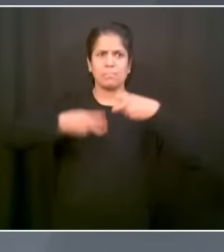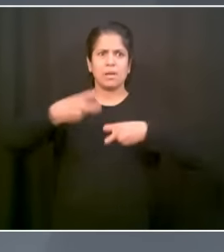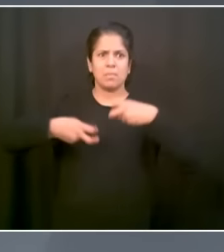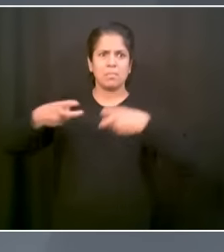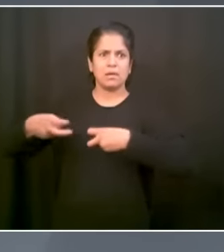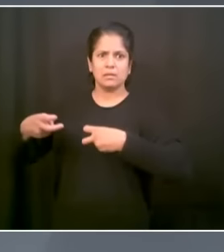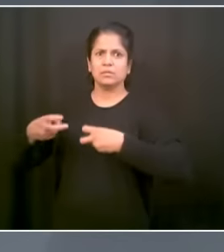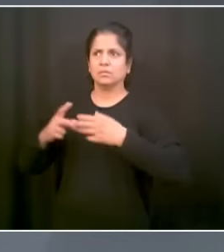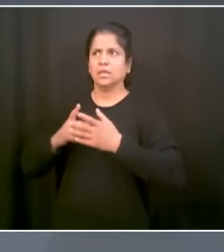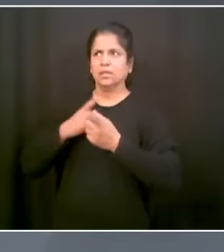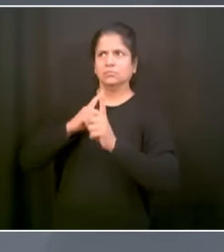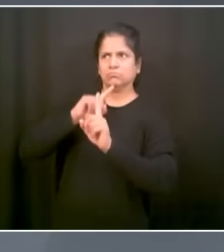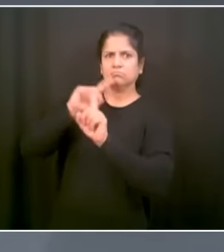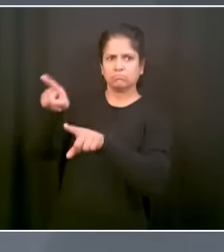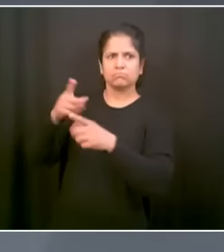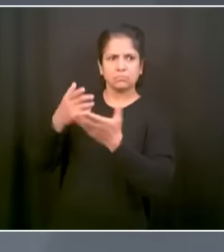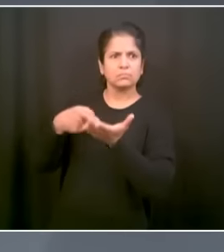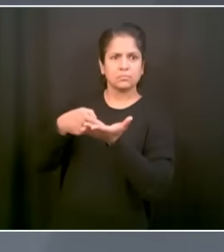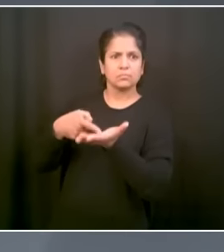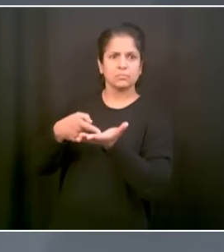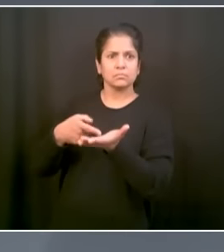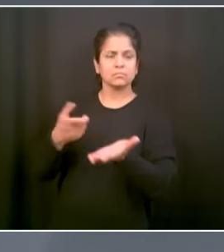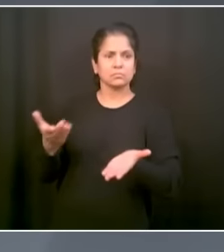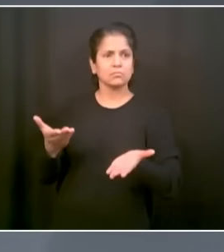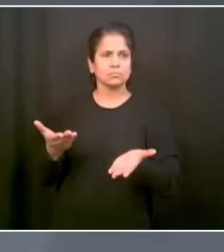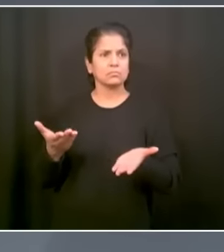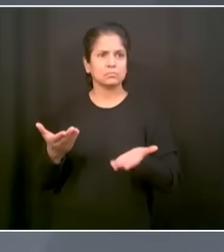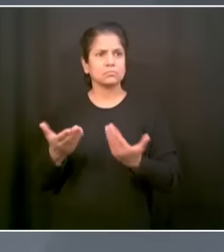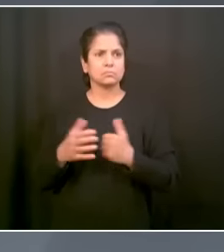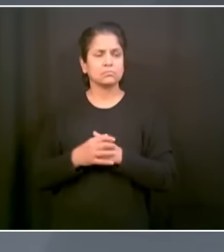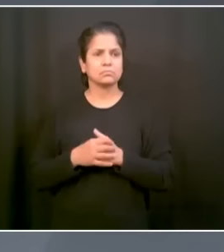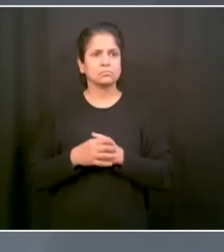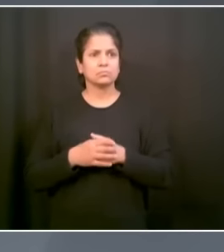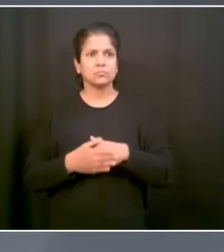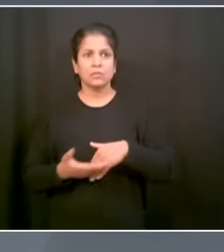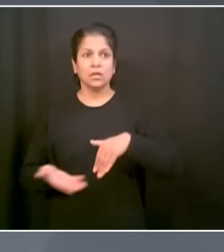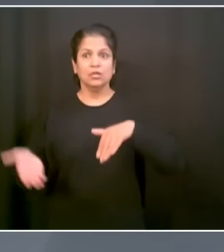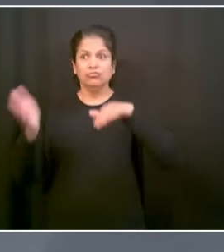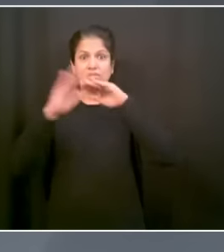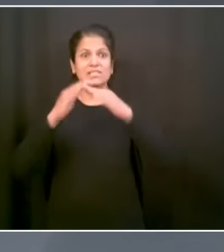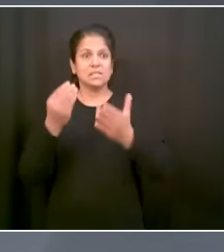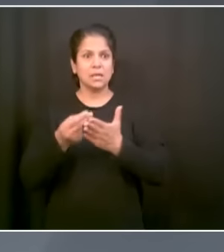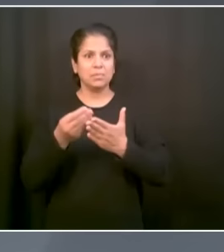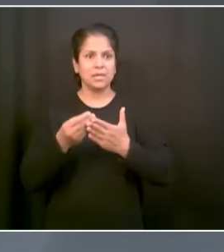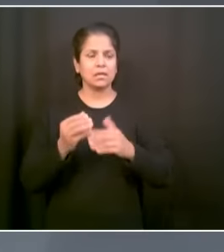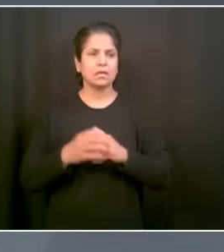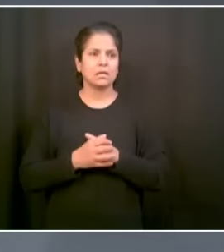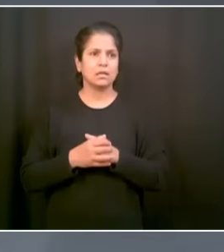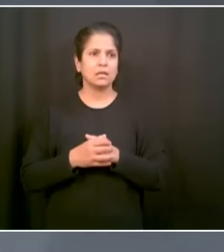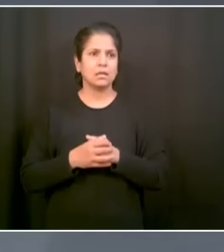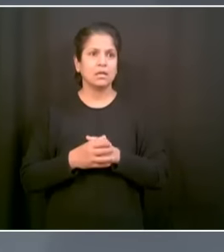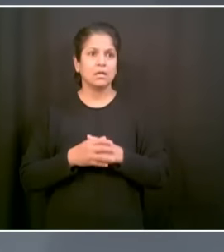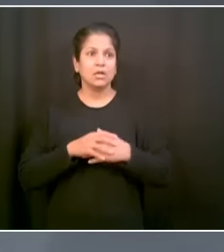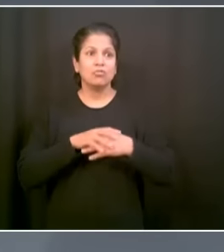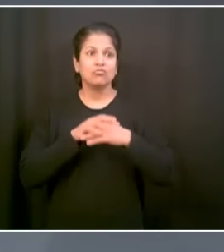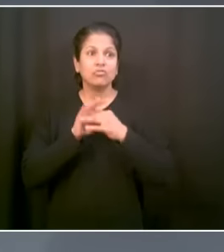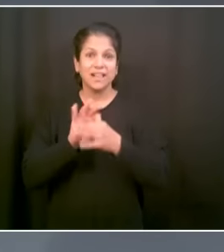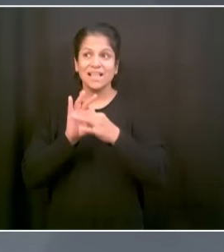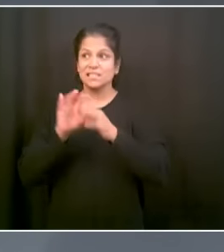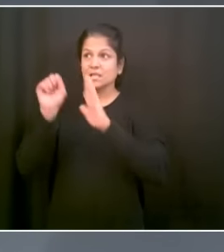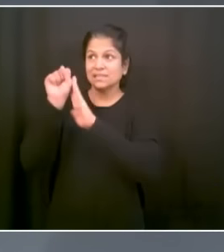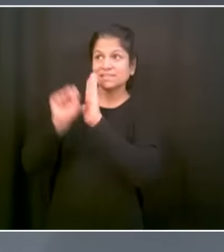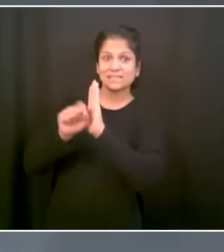of it. That will require increased revenue. It will require a new relationship with the state. It will also require the pursuit of savings and